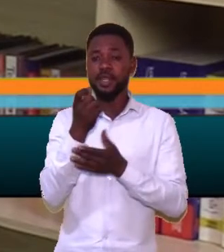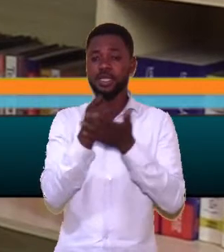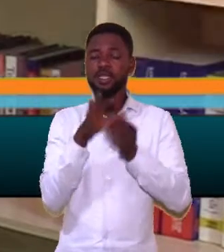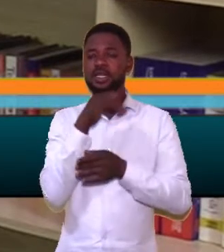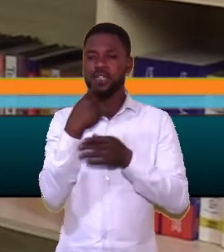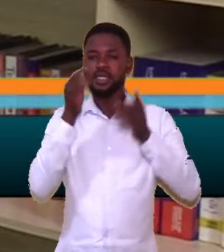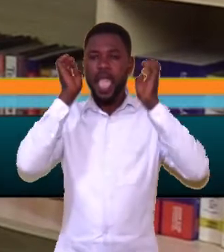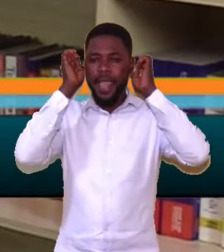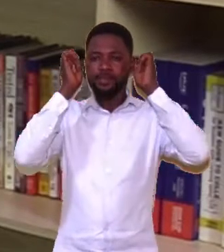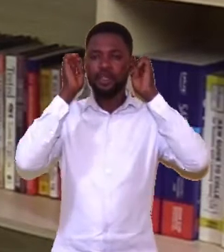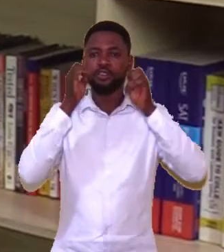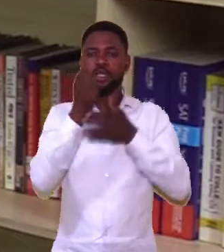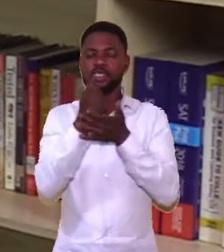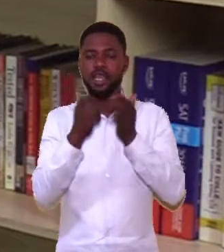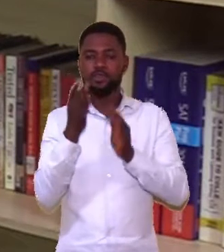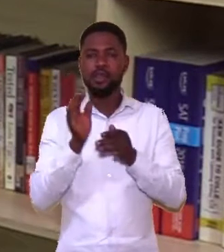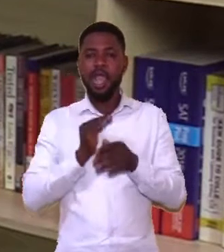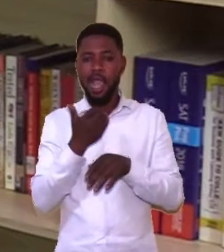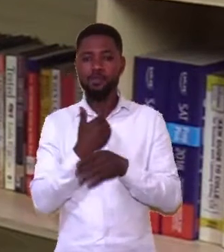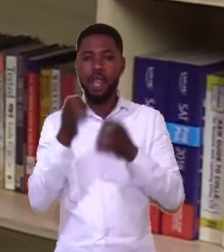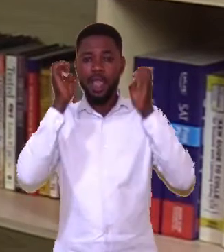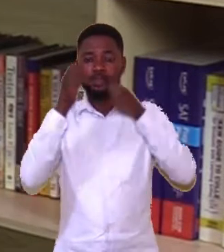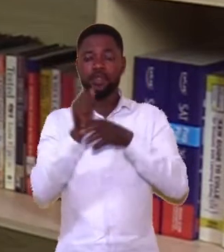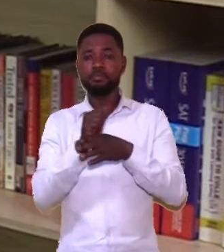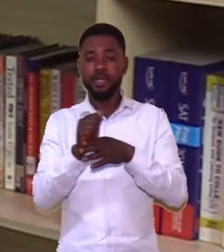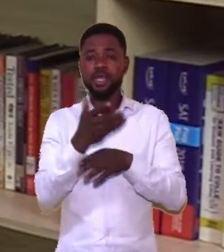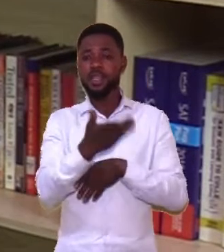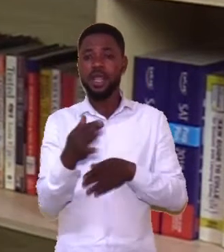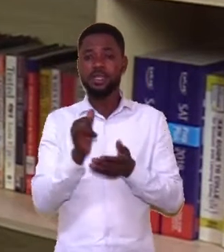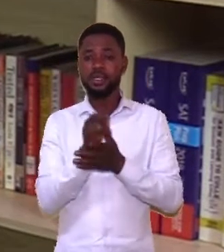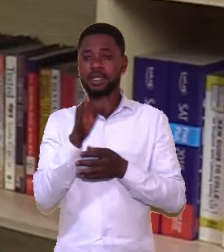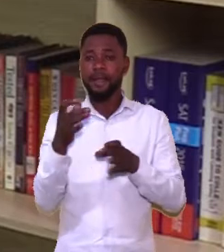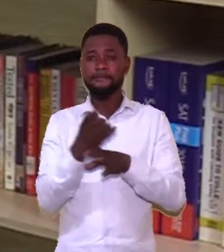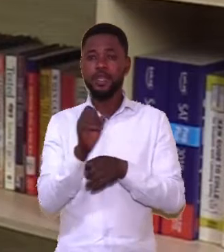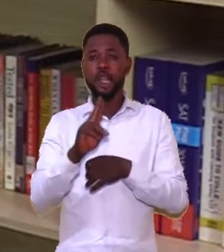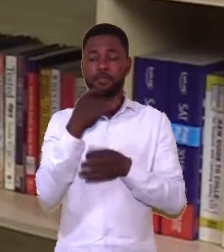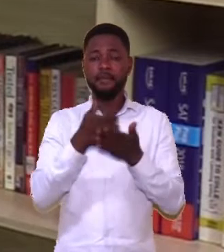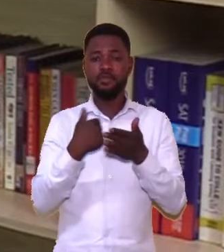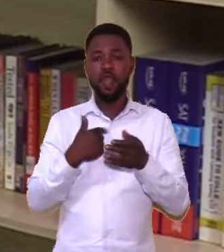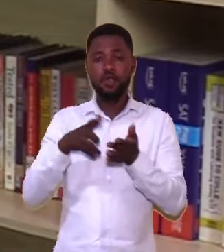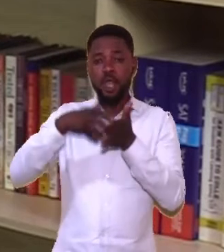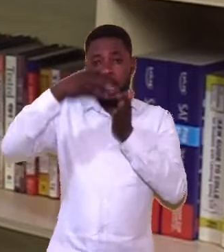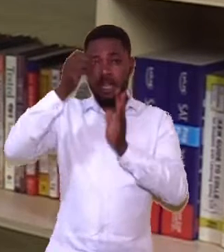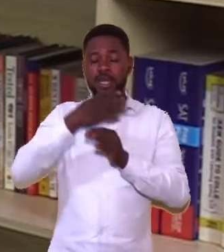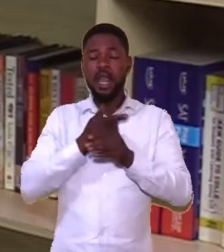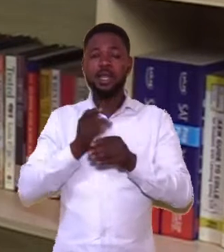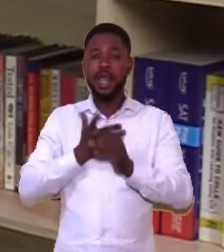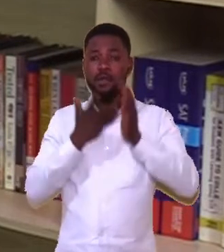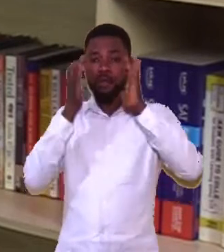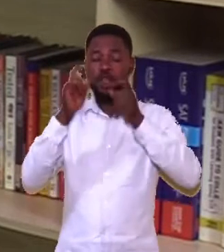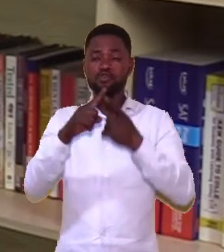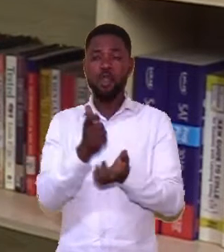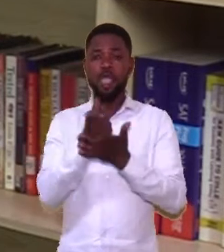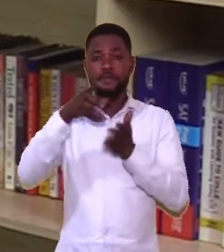the education sector. Our education practice, as with all things at CC Hub, is called Relearn. And our focus is on